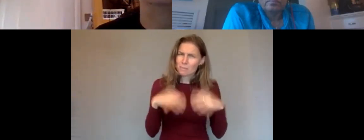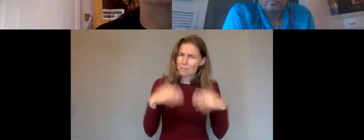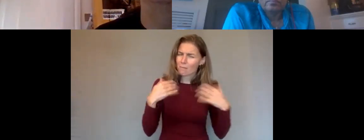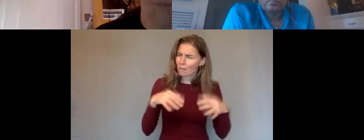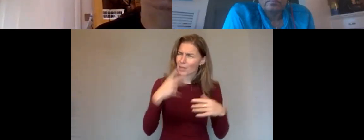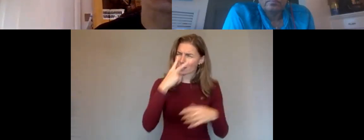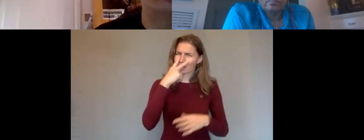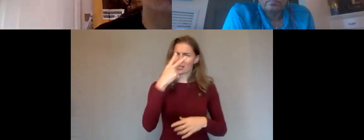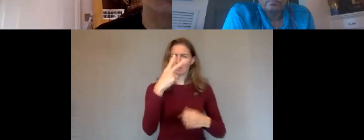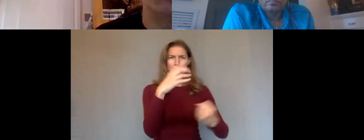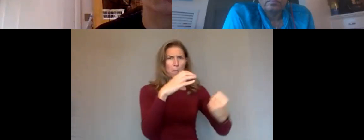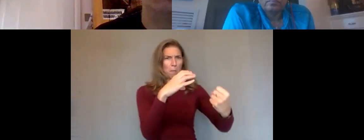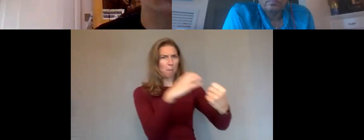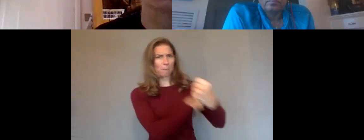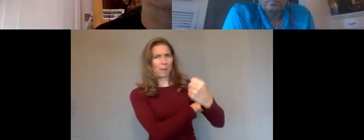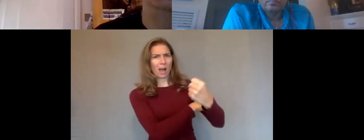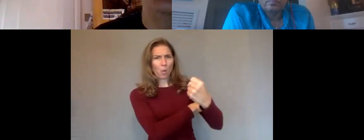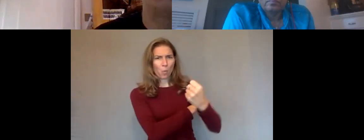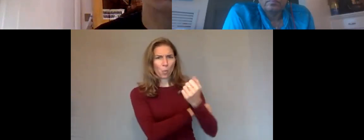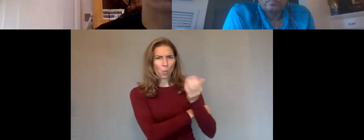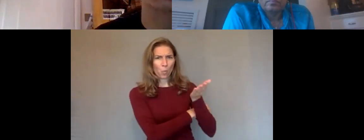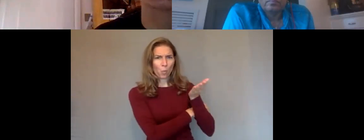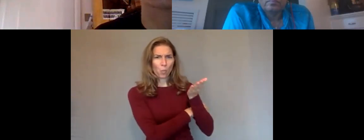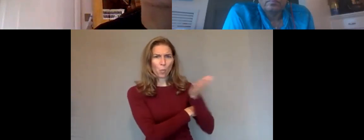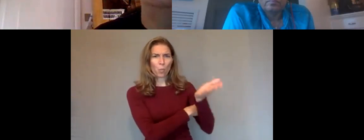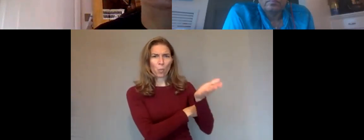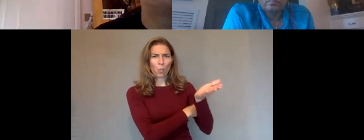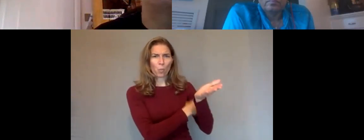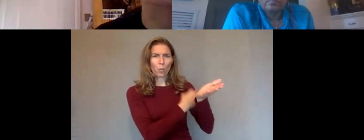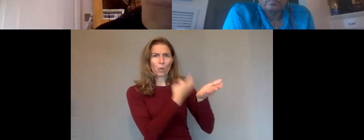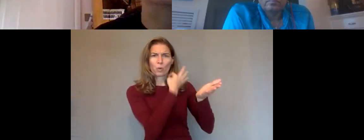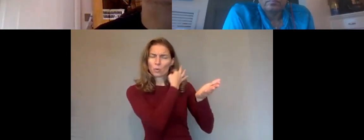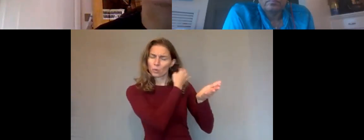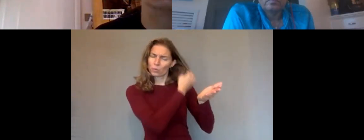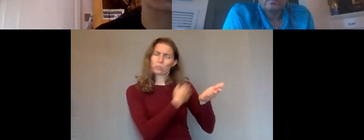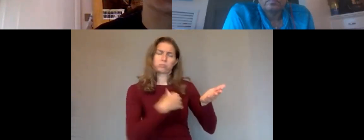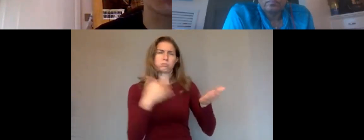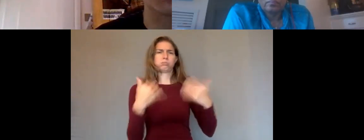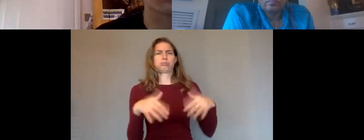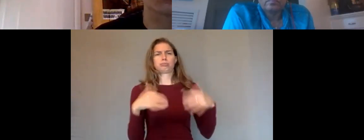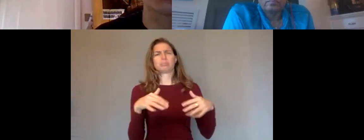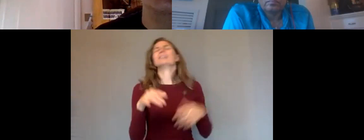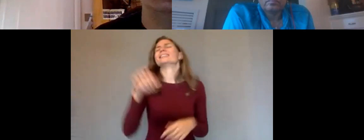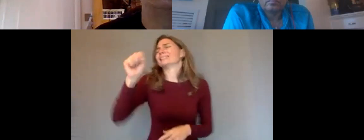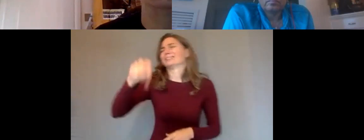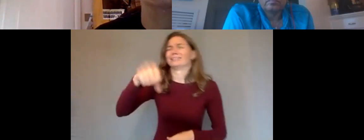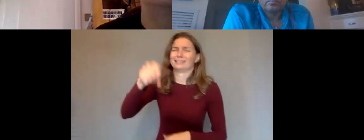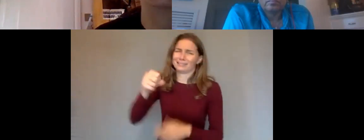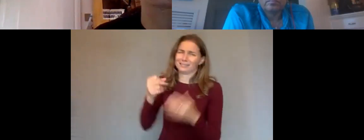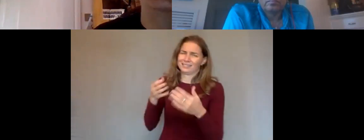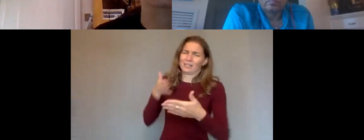of technology. It, of course, also has shown up the astonishing shortcomings